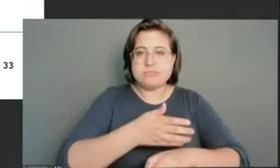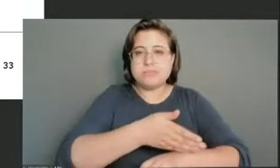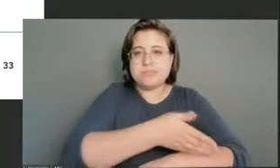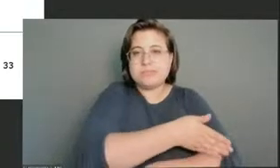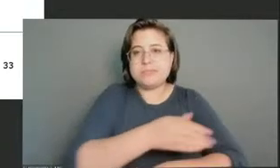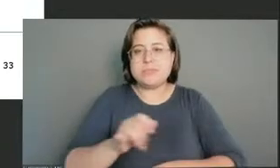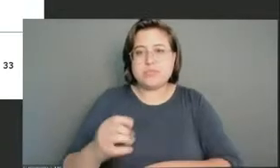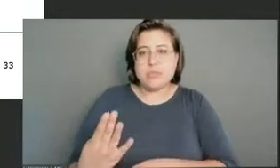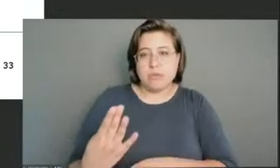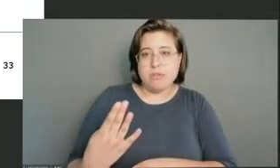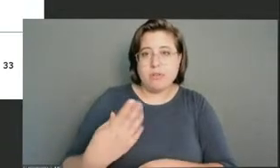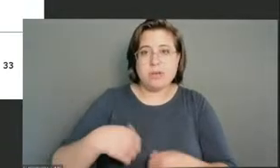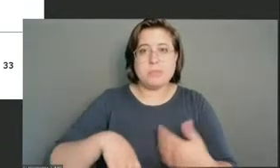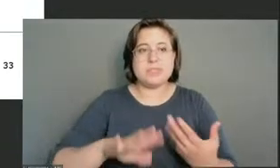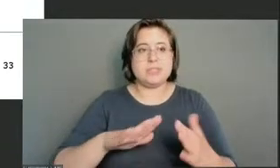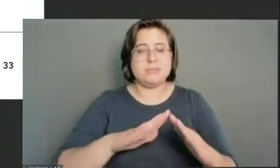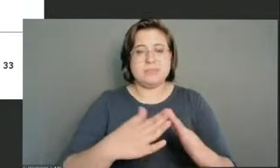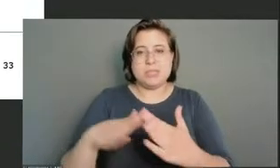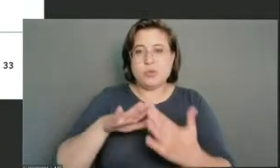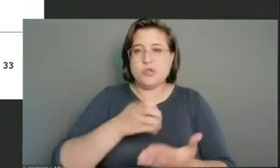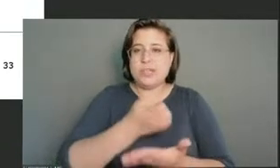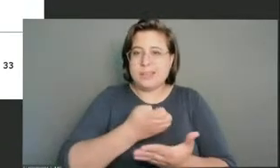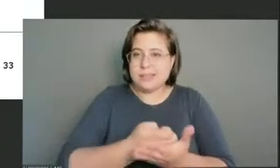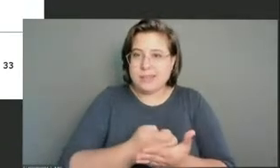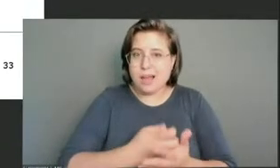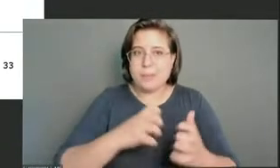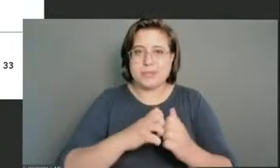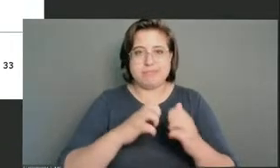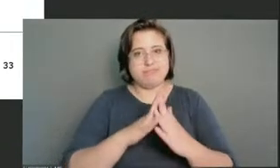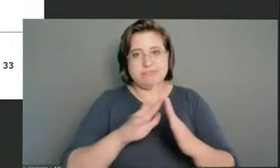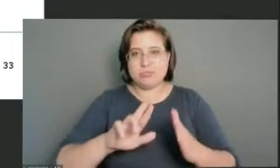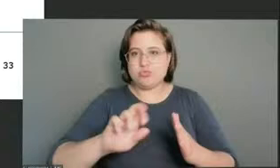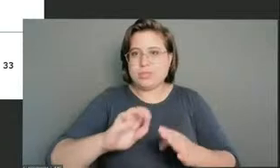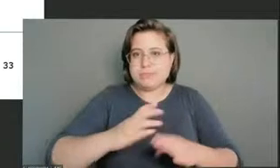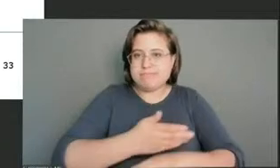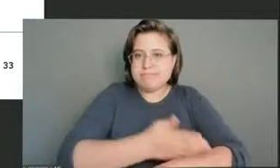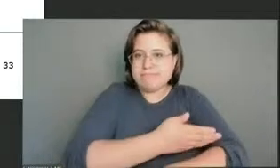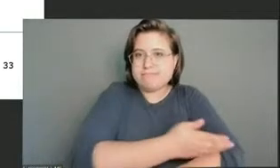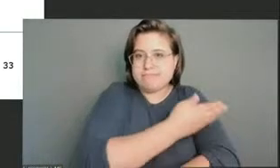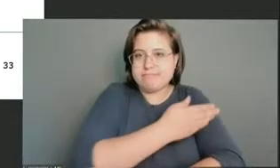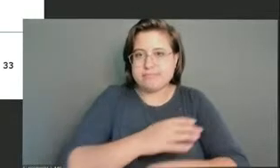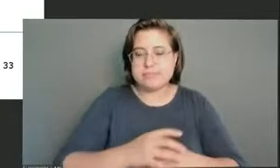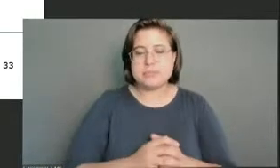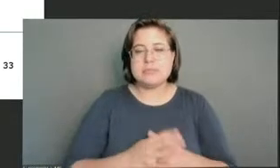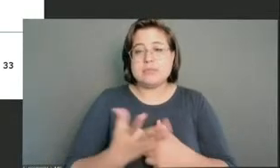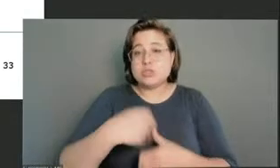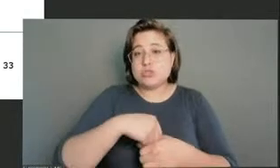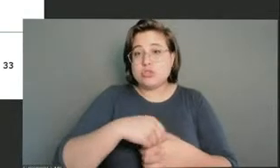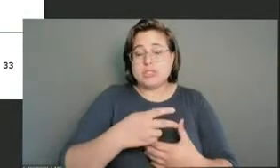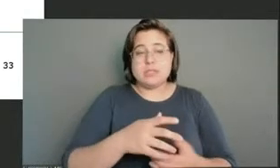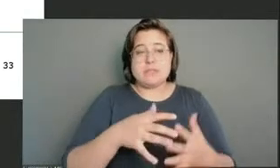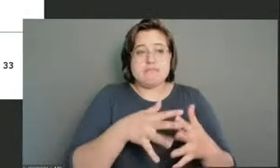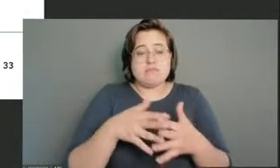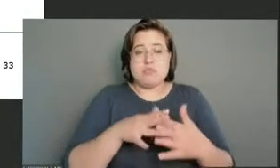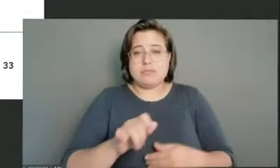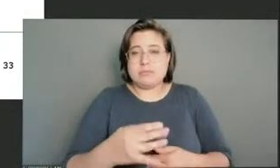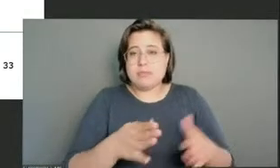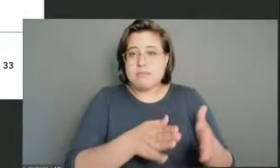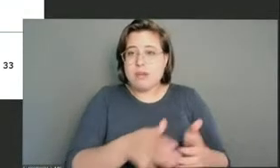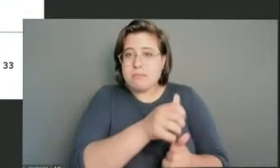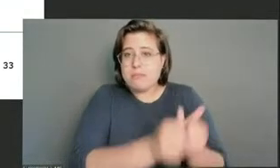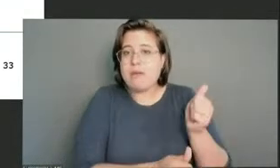our communities and economy. These policies include passing the American Jobs Plan to create jobs in our